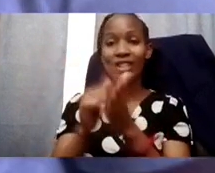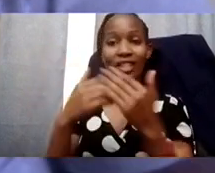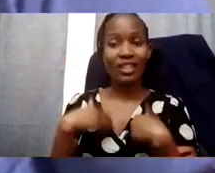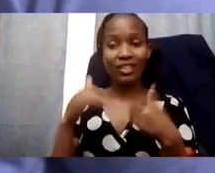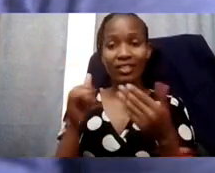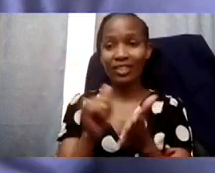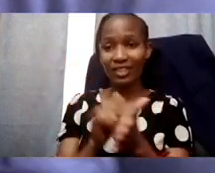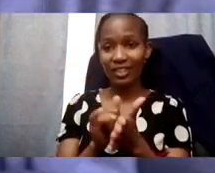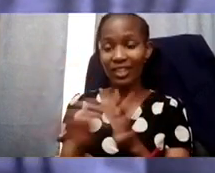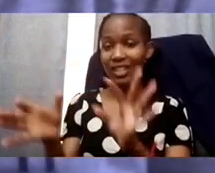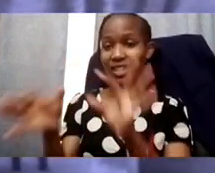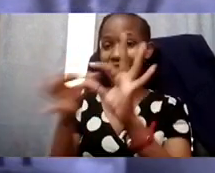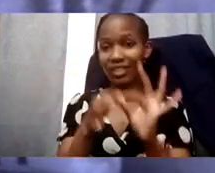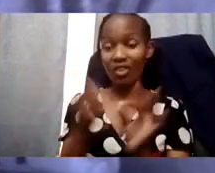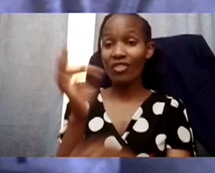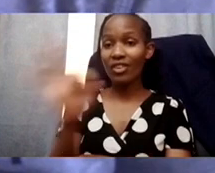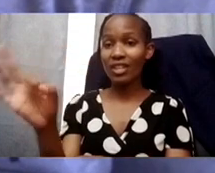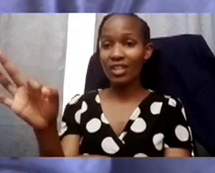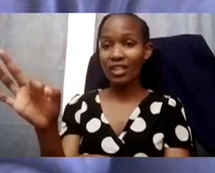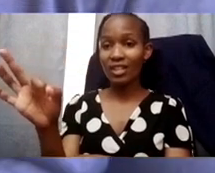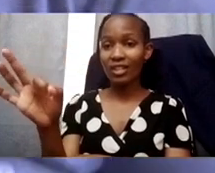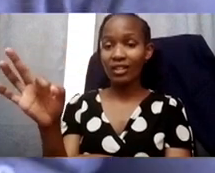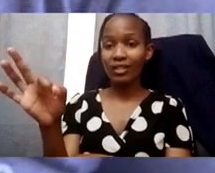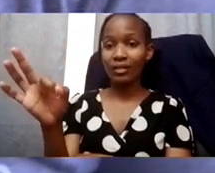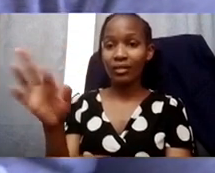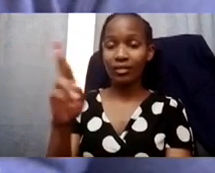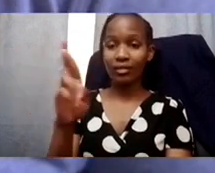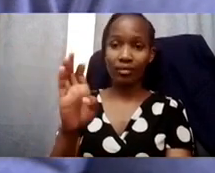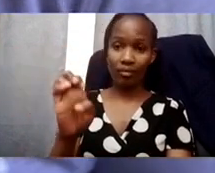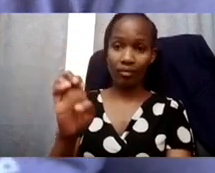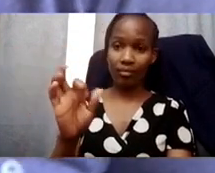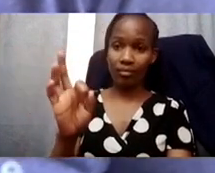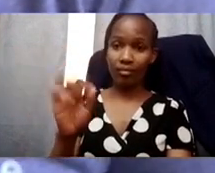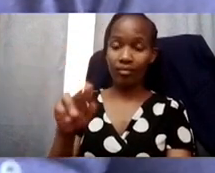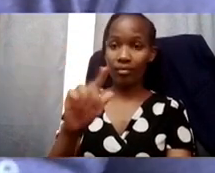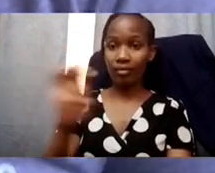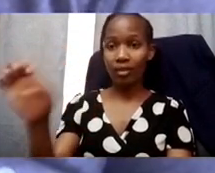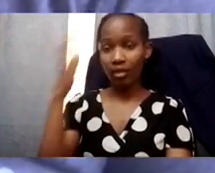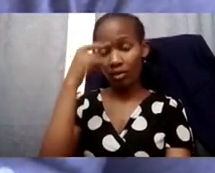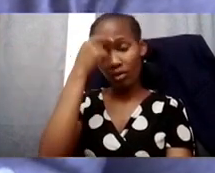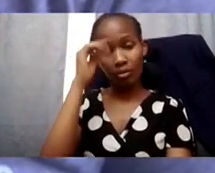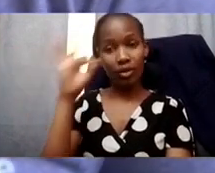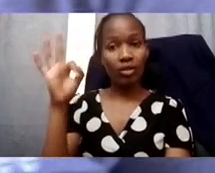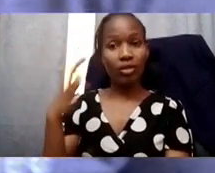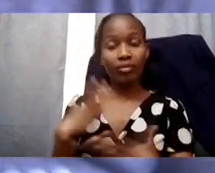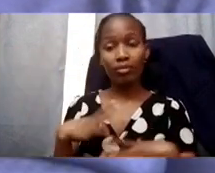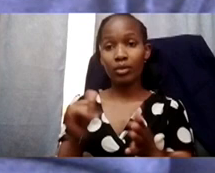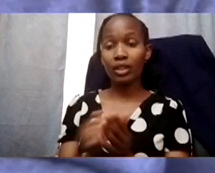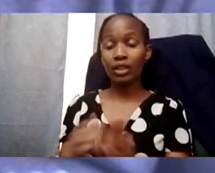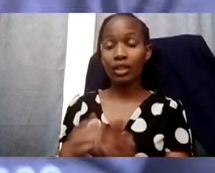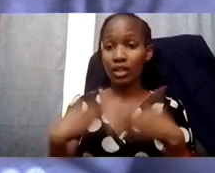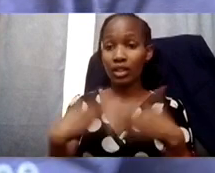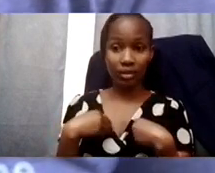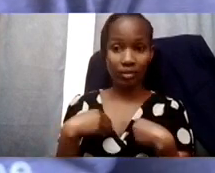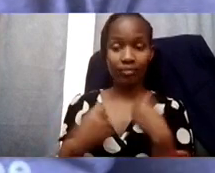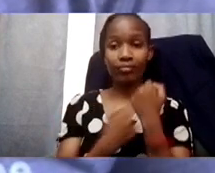connection of the refugee from the kid from South Sudan. Because those are the leaders that they gave me support, and they gave me ambassador